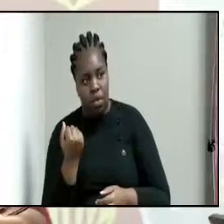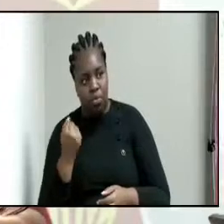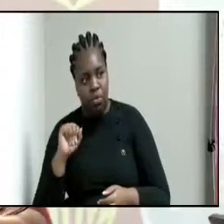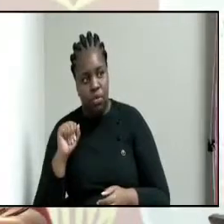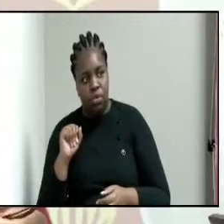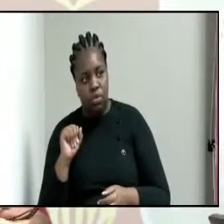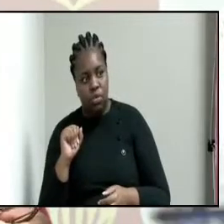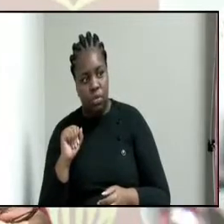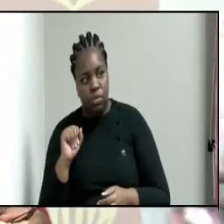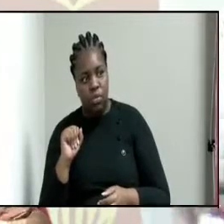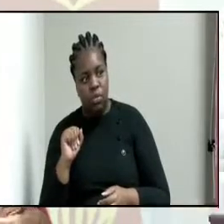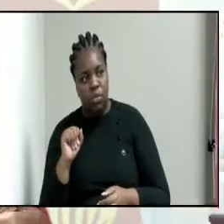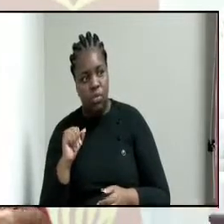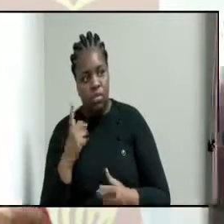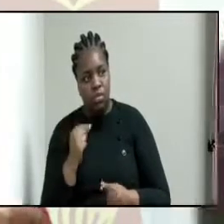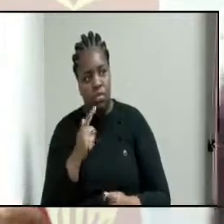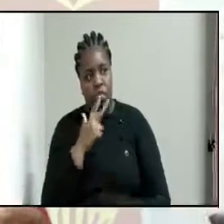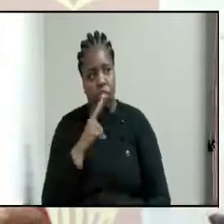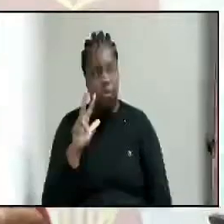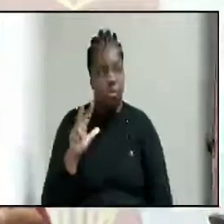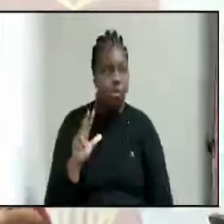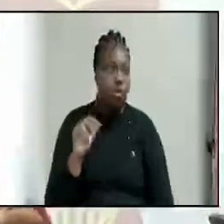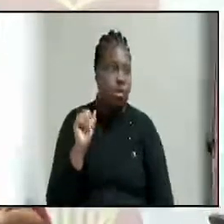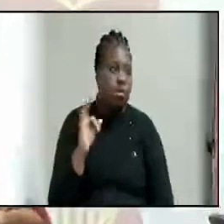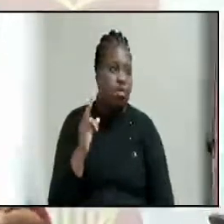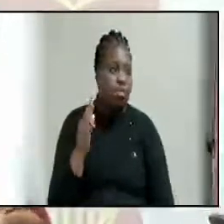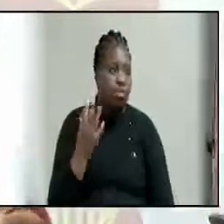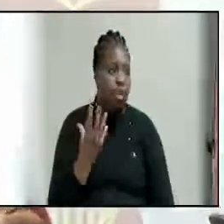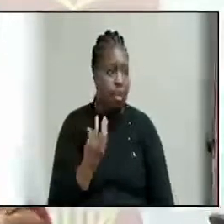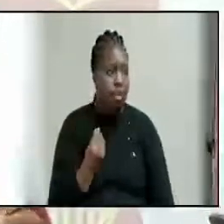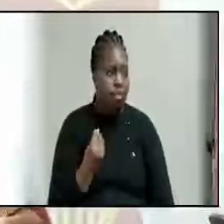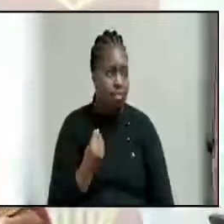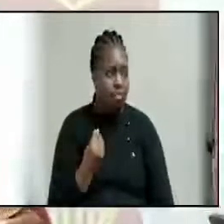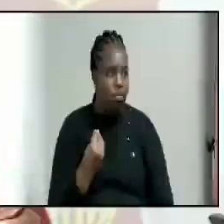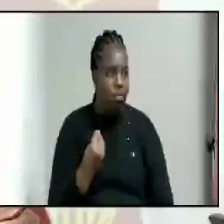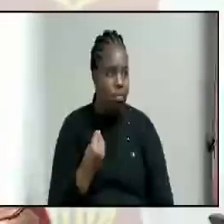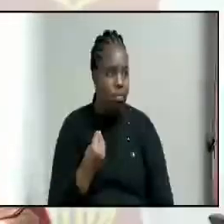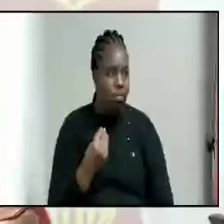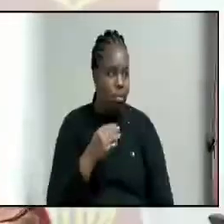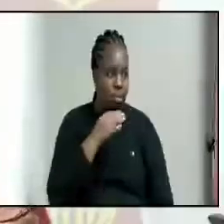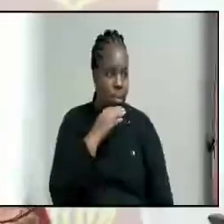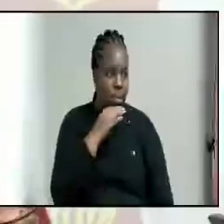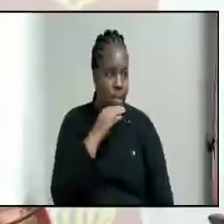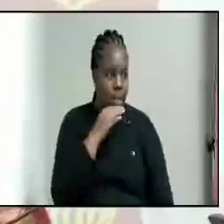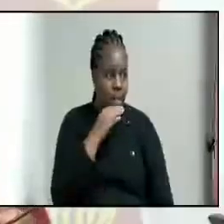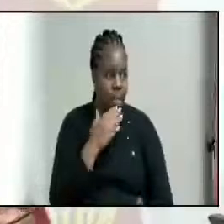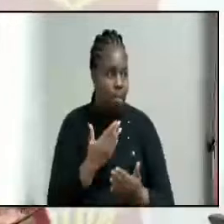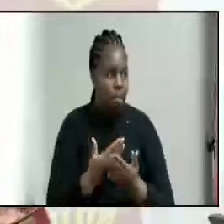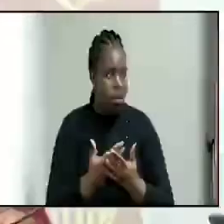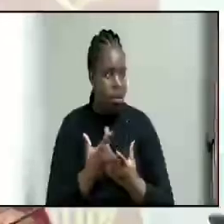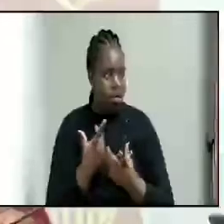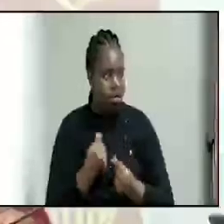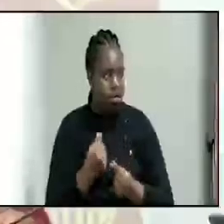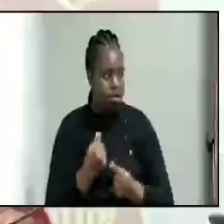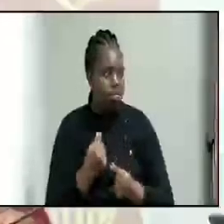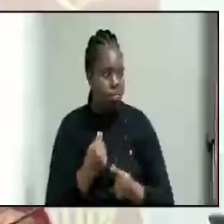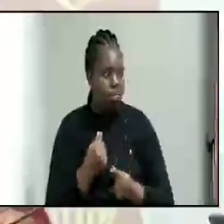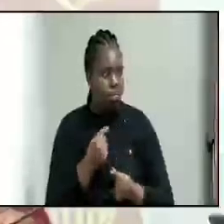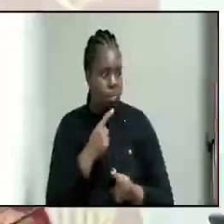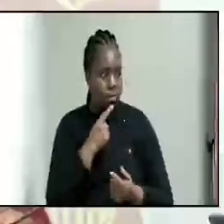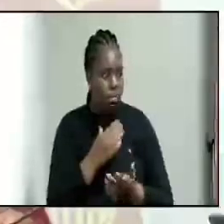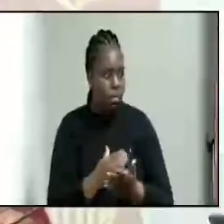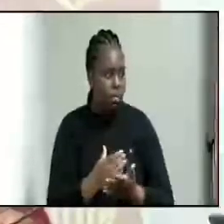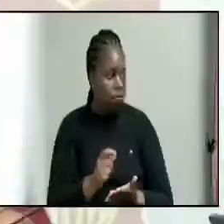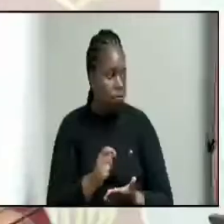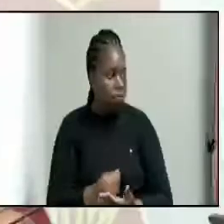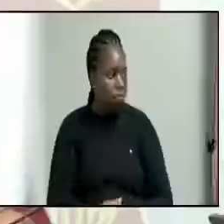taking the prescribed oath? Because if you've got an objection, we can ask you to make an affirmation.